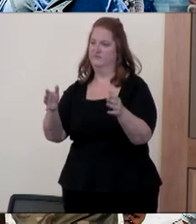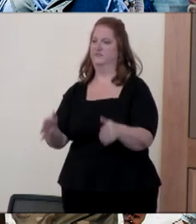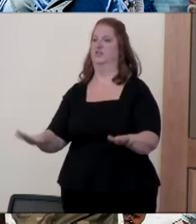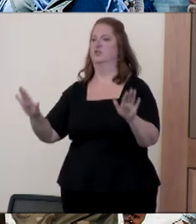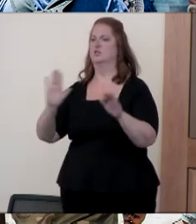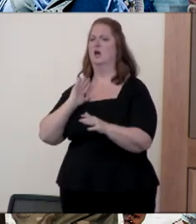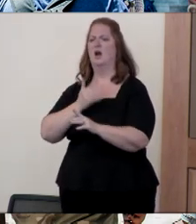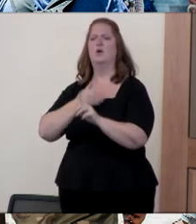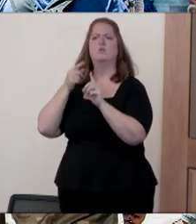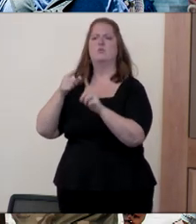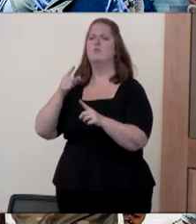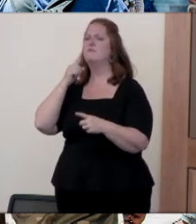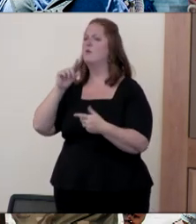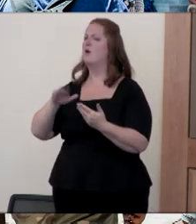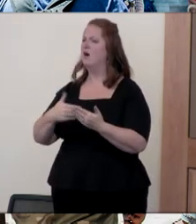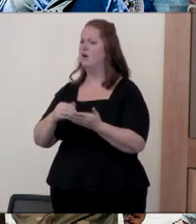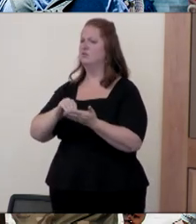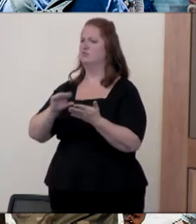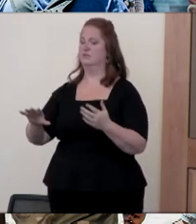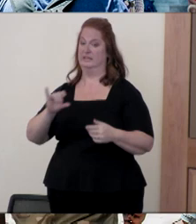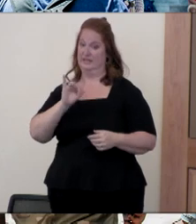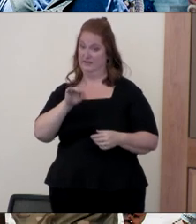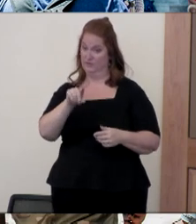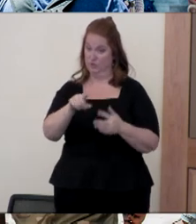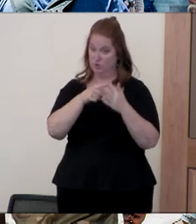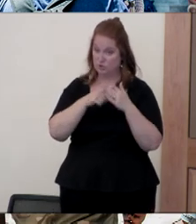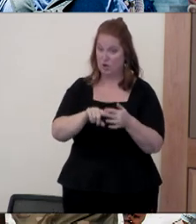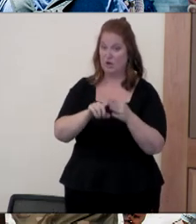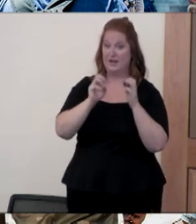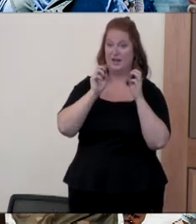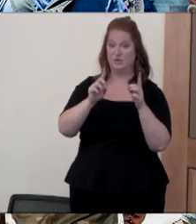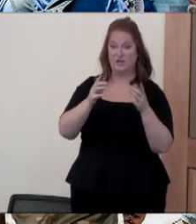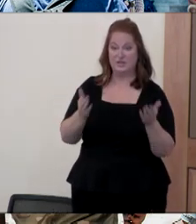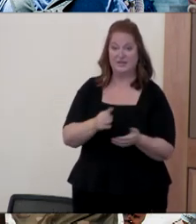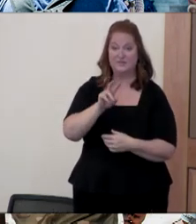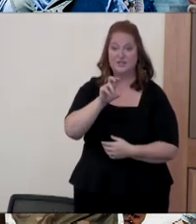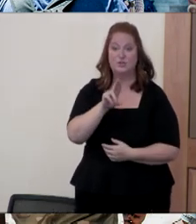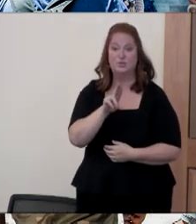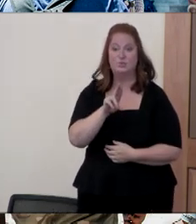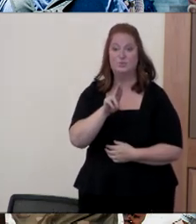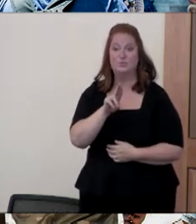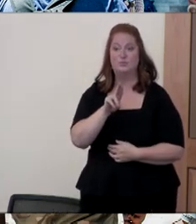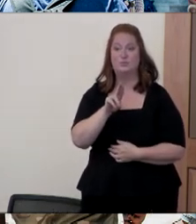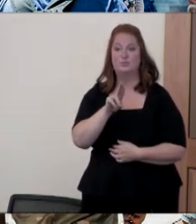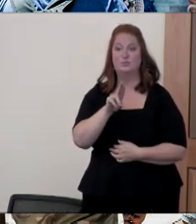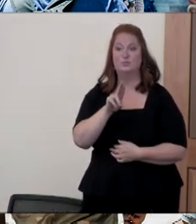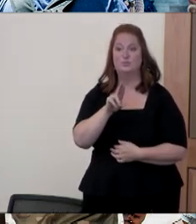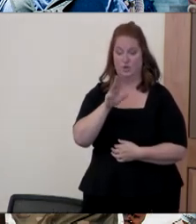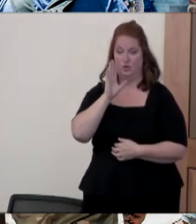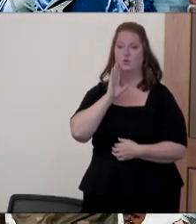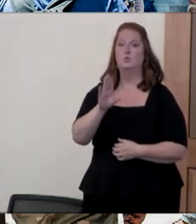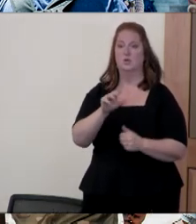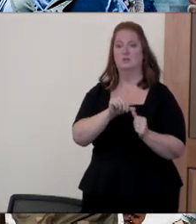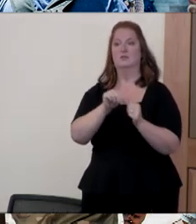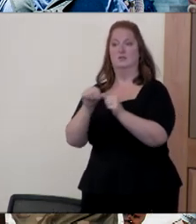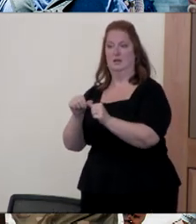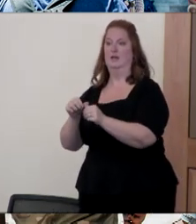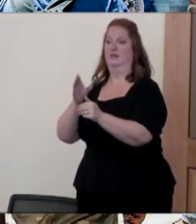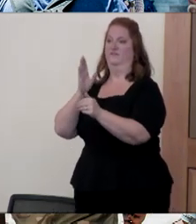for all of our students is that if you start your educational journey here at VCU, you're going to complete